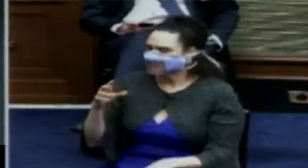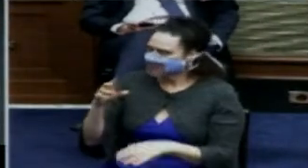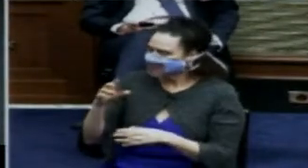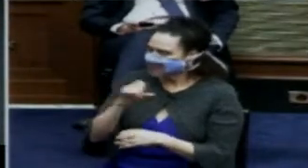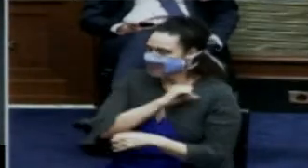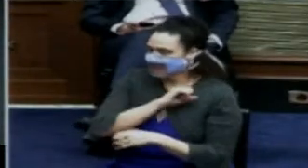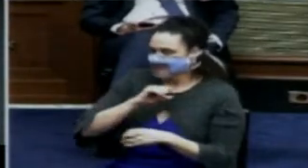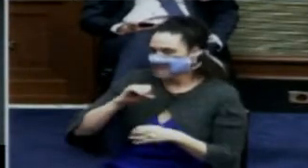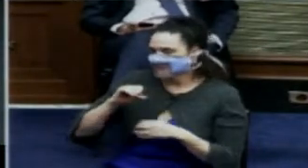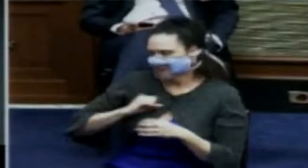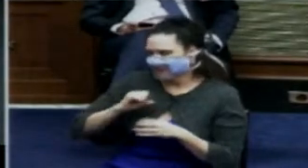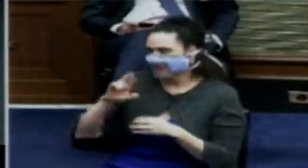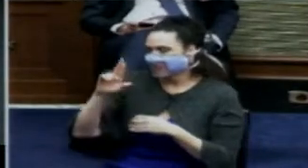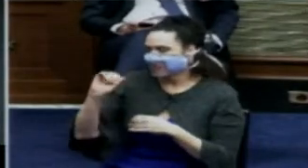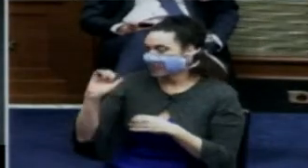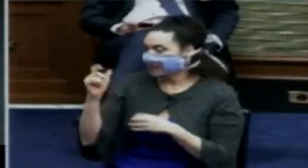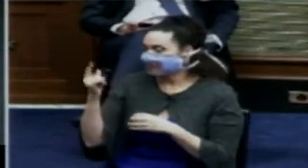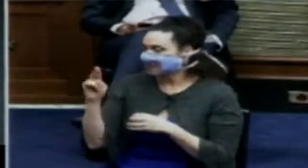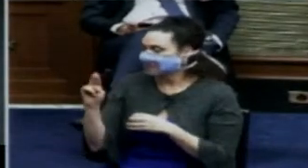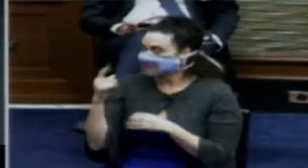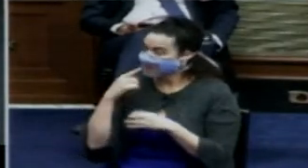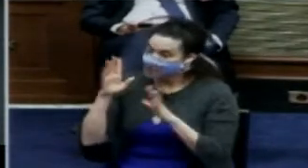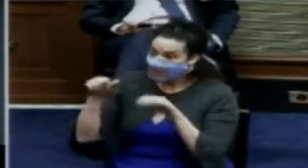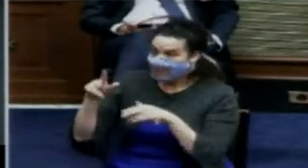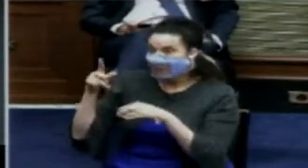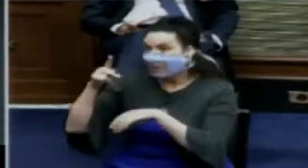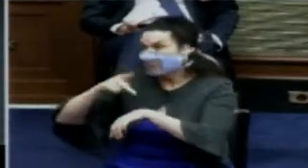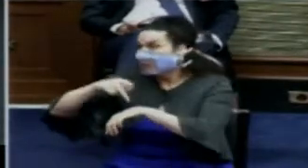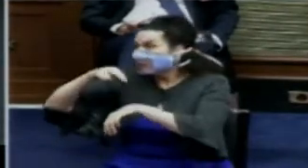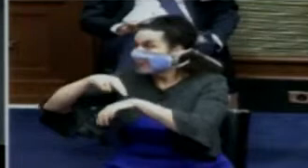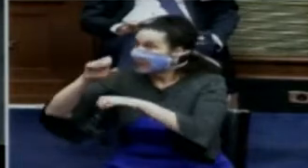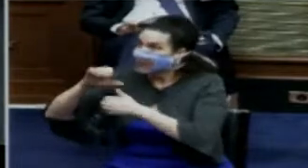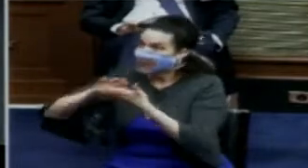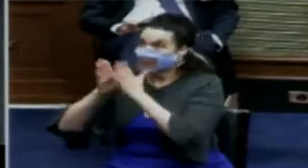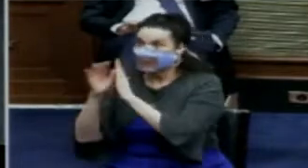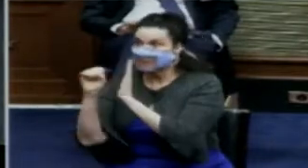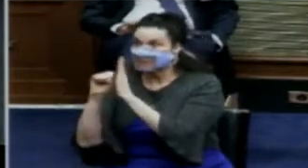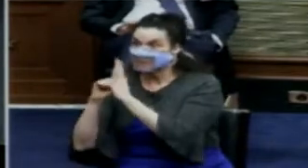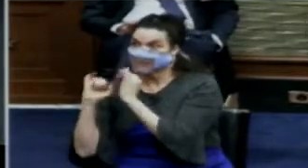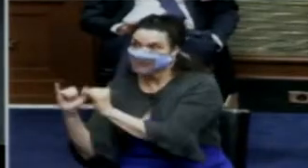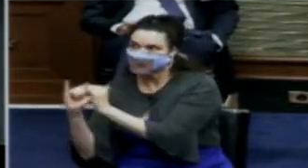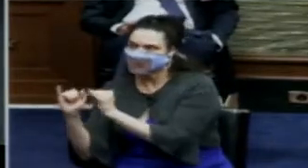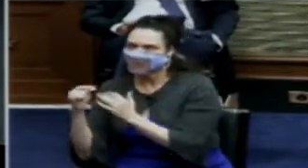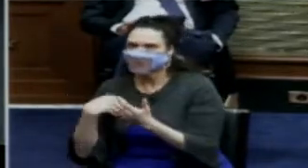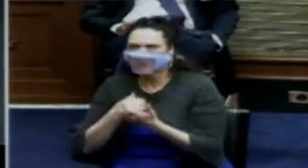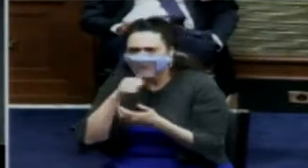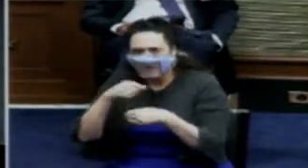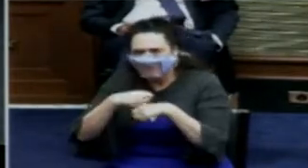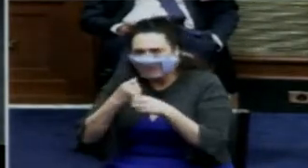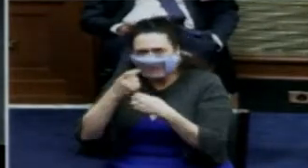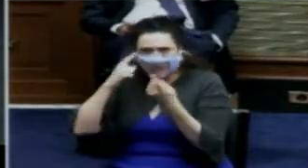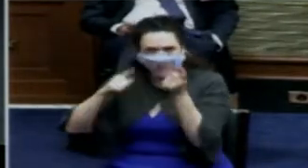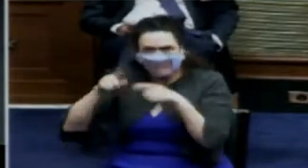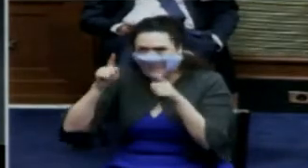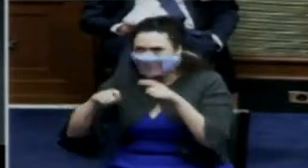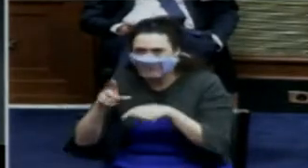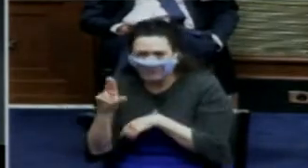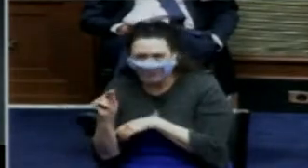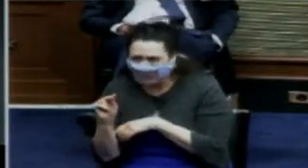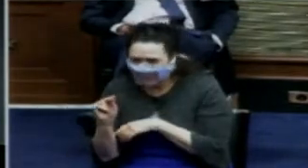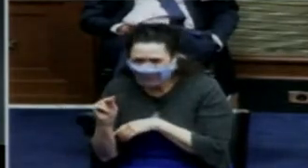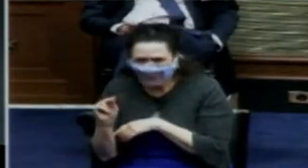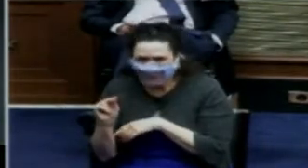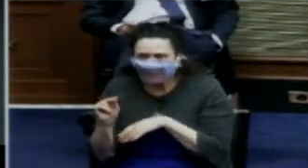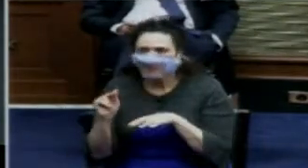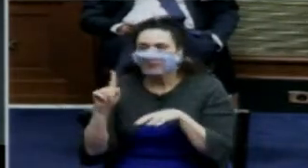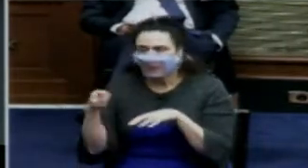DC statehood. Respectfully, good sir, this is not a deal. We're not looking for a deal. We're only trying to follow